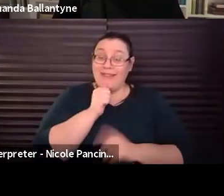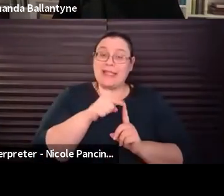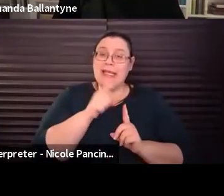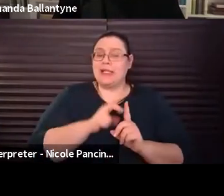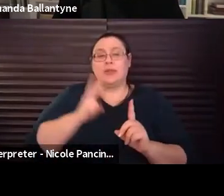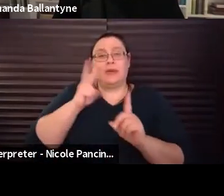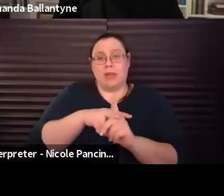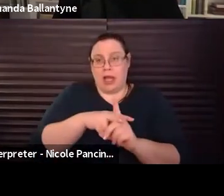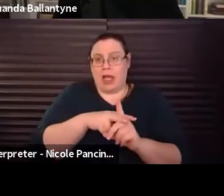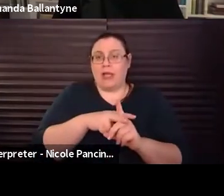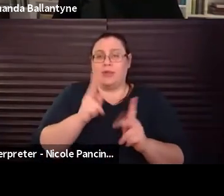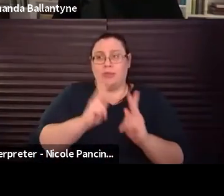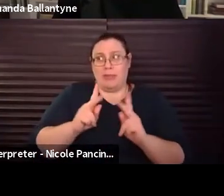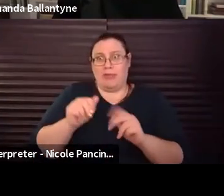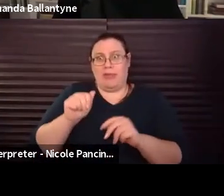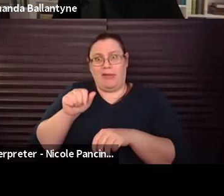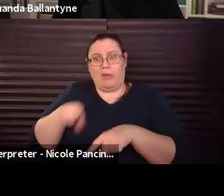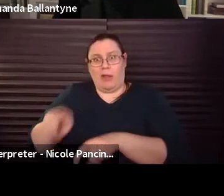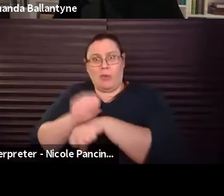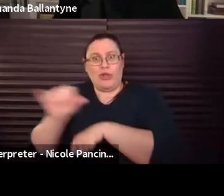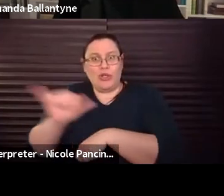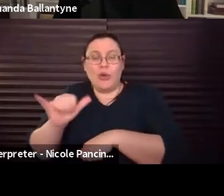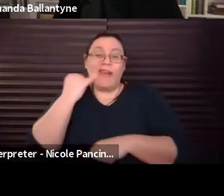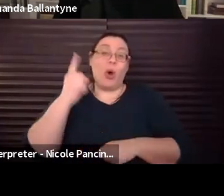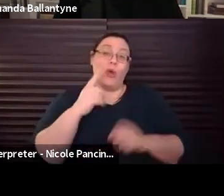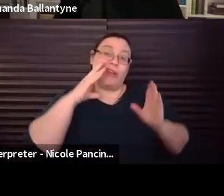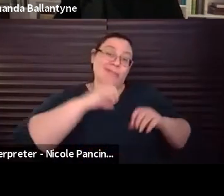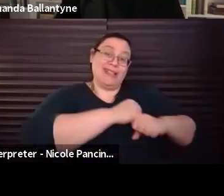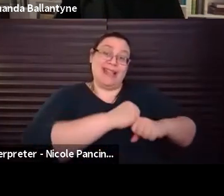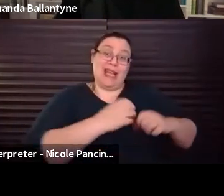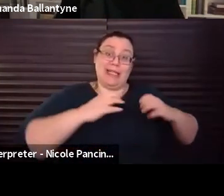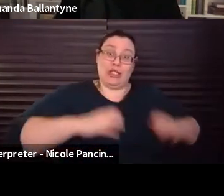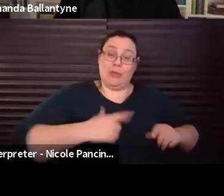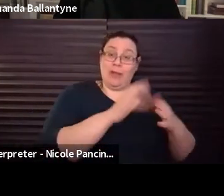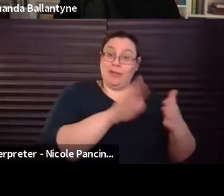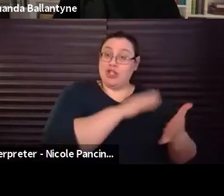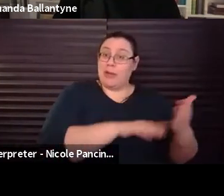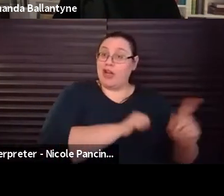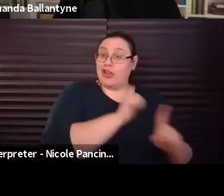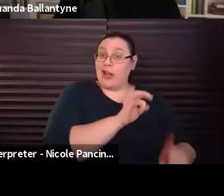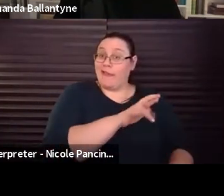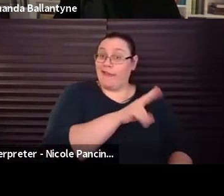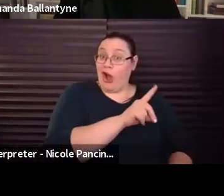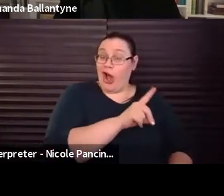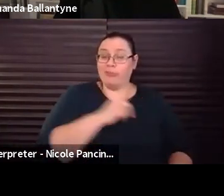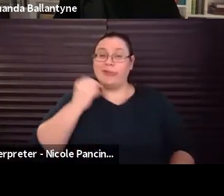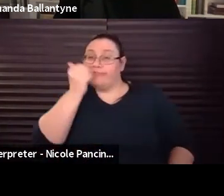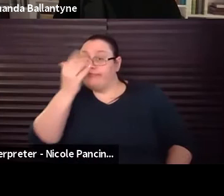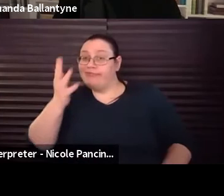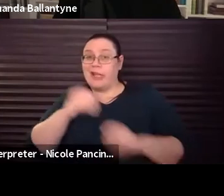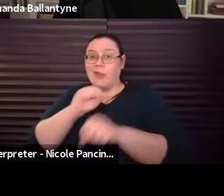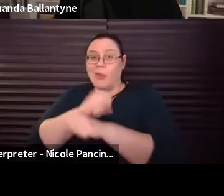people while they're at work. If you protect someone as a consumer from discrimination and fraud, but you don't do it when they're in a work context where